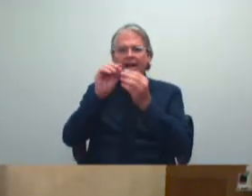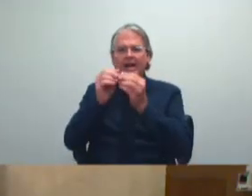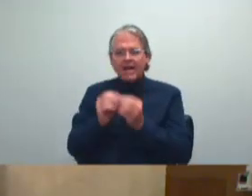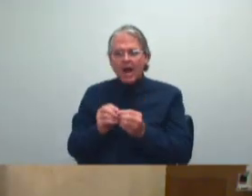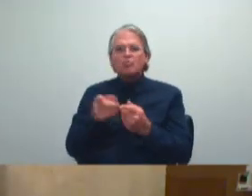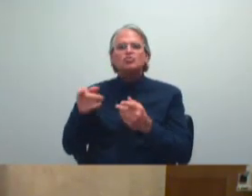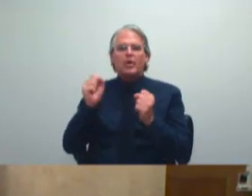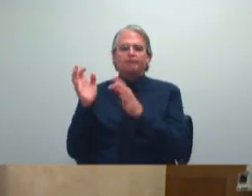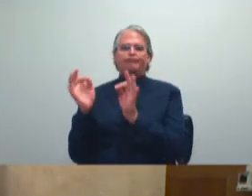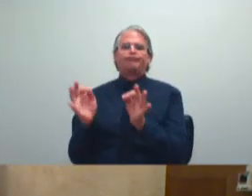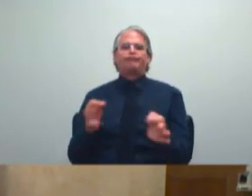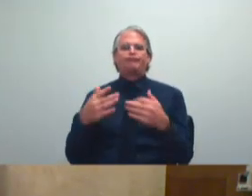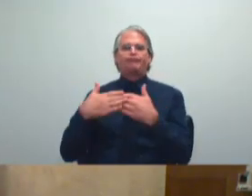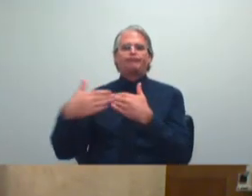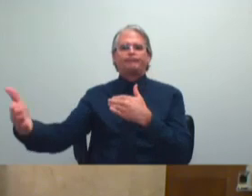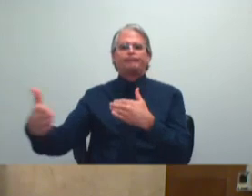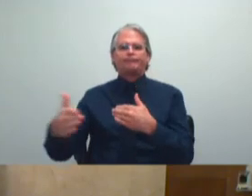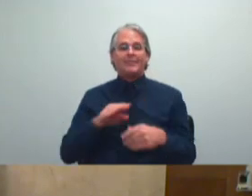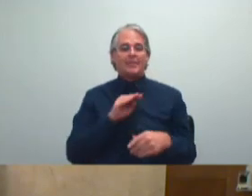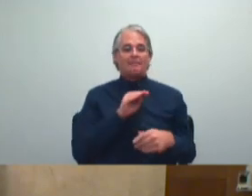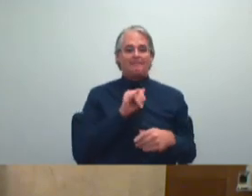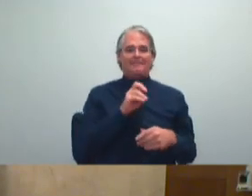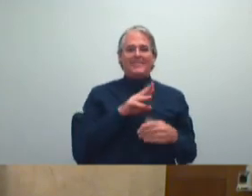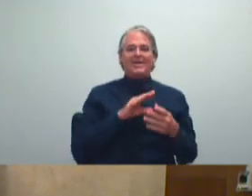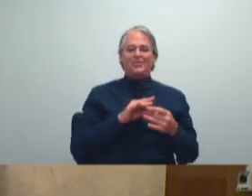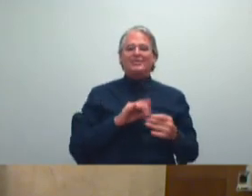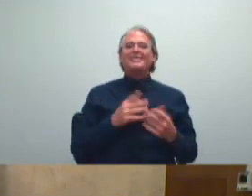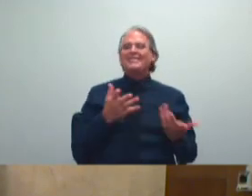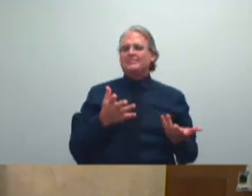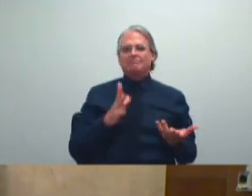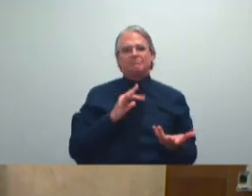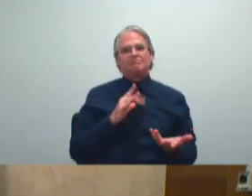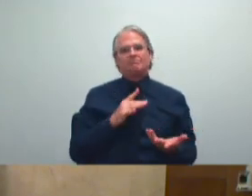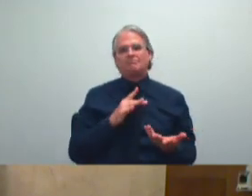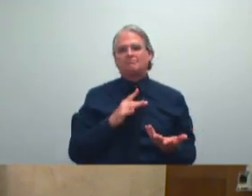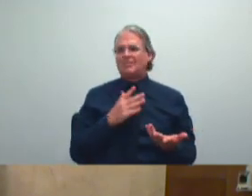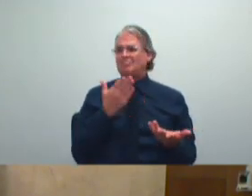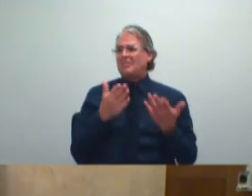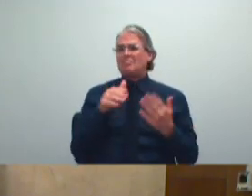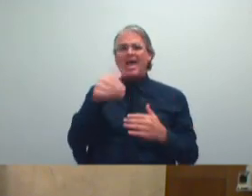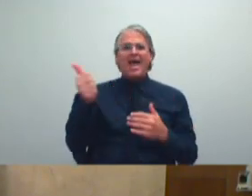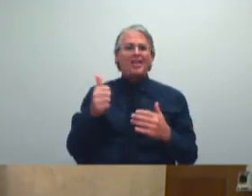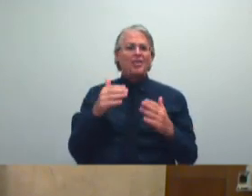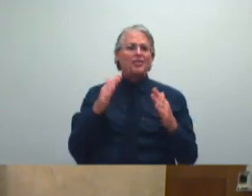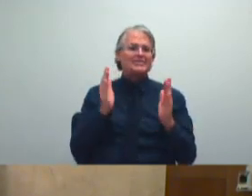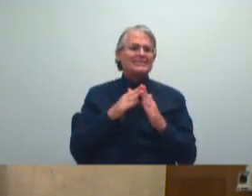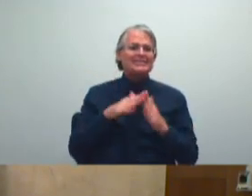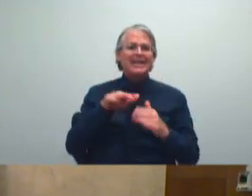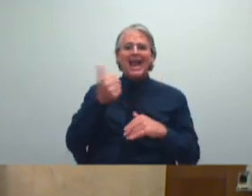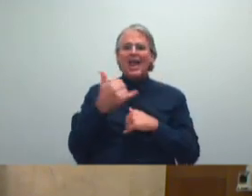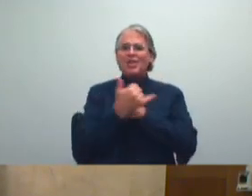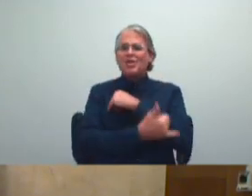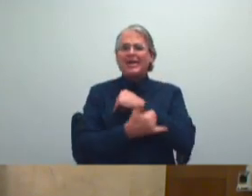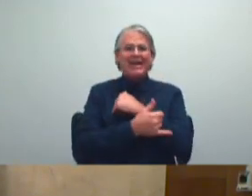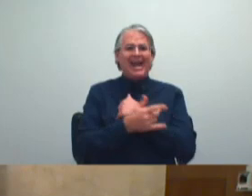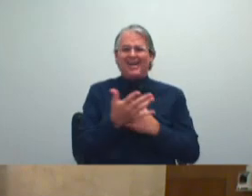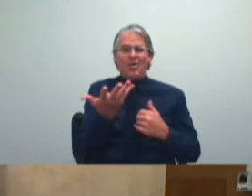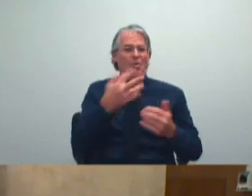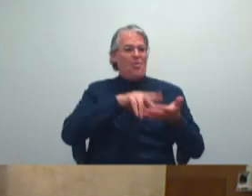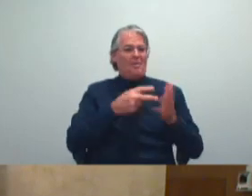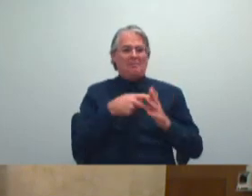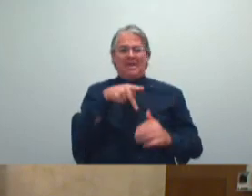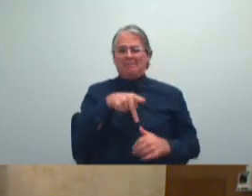counties can use it, different cities can use it, and I don't know what Python means, but it sounds really Oh, well, it's free. really interesting.